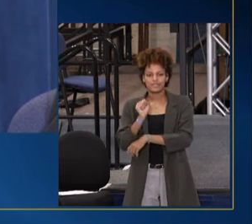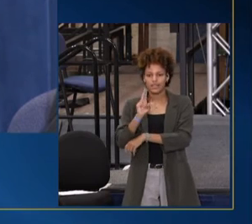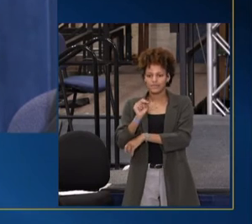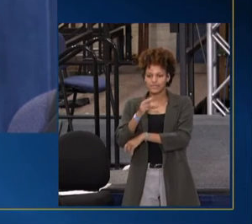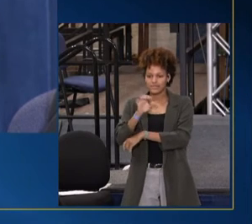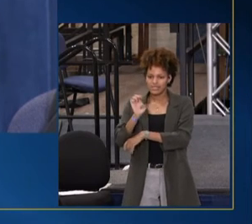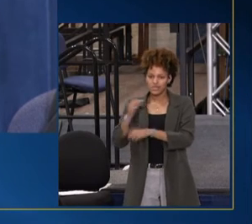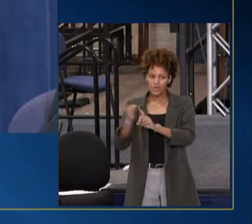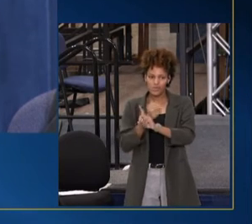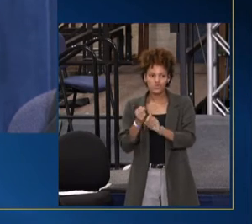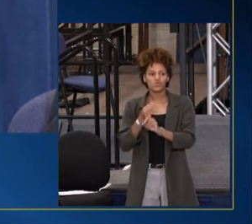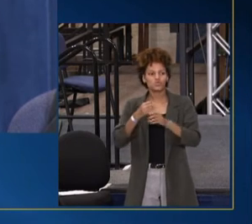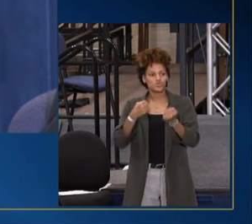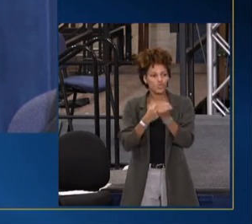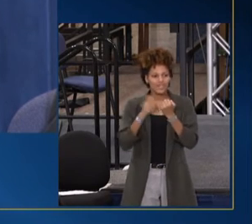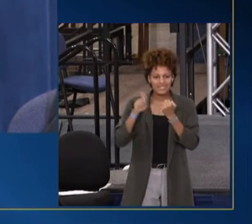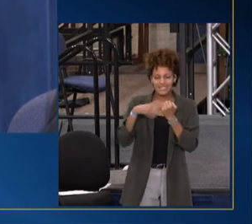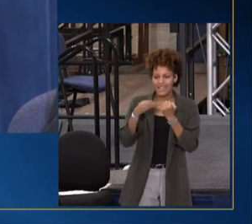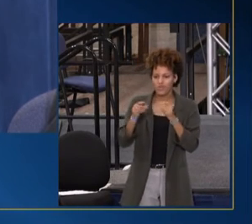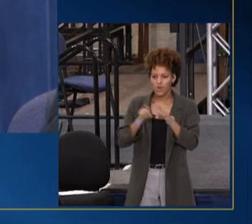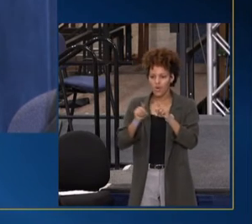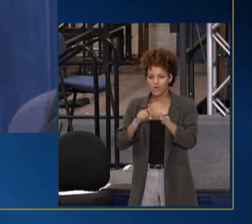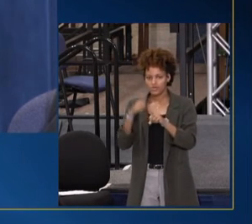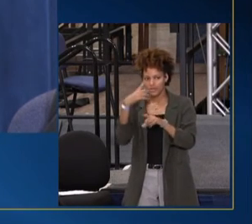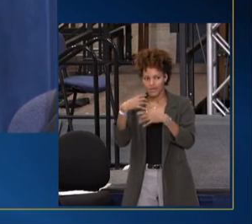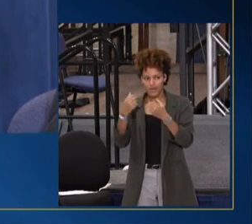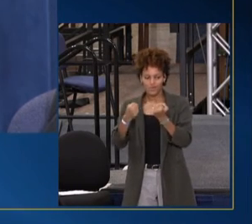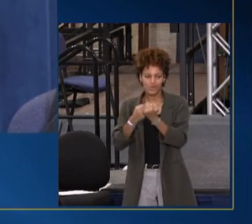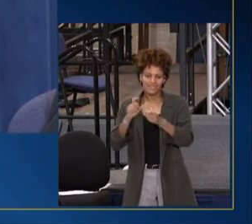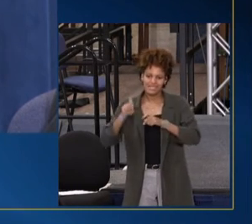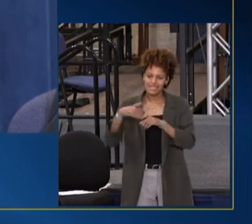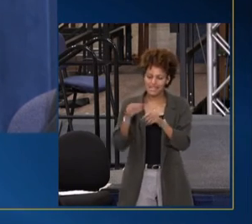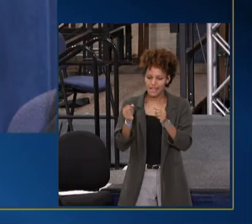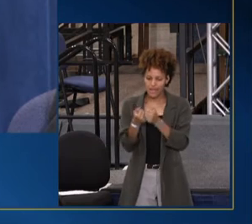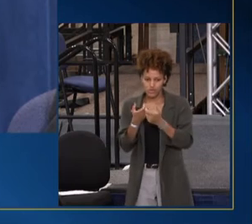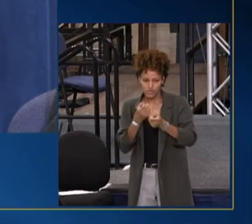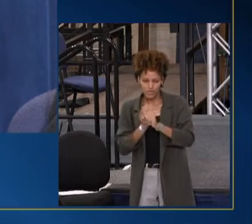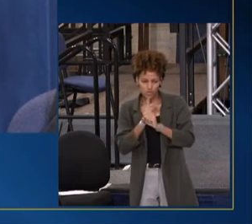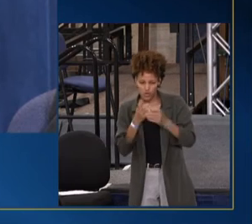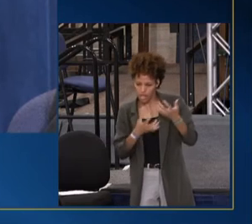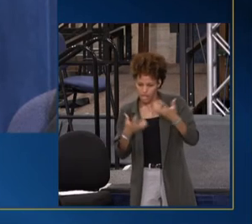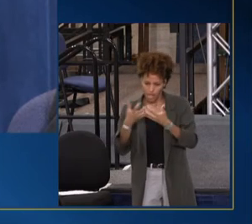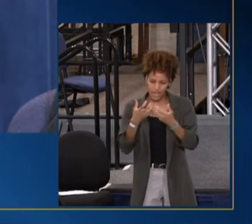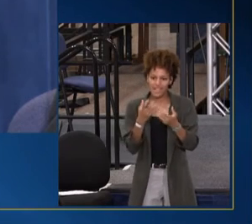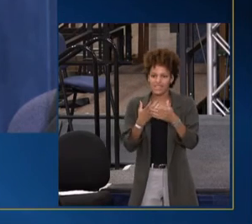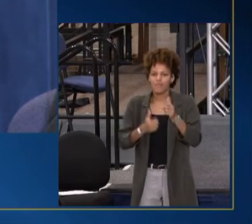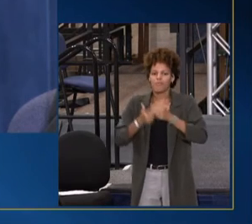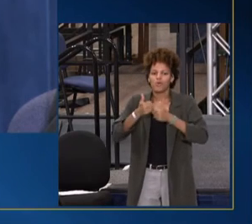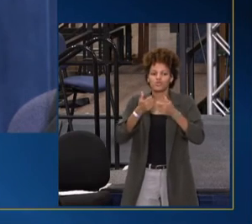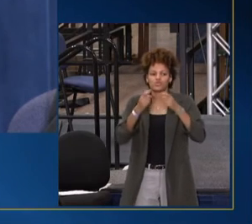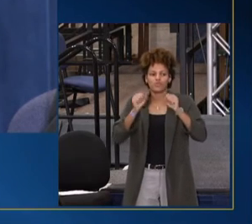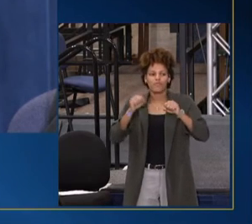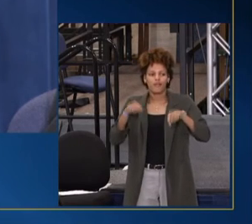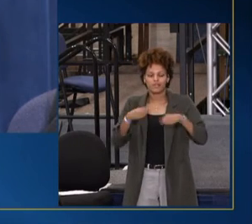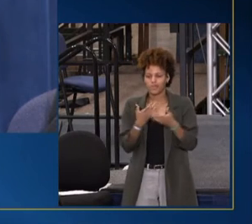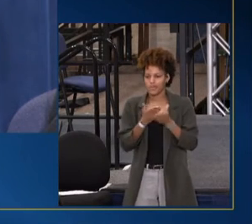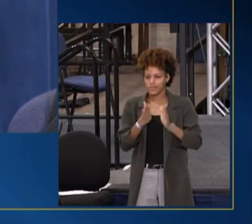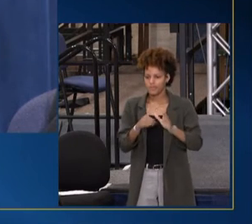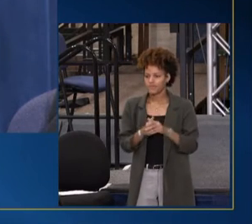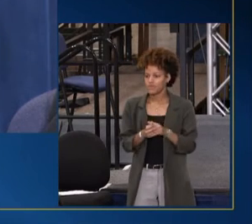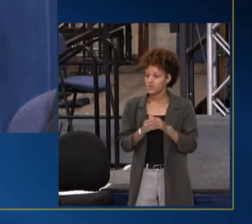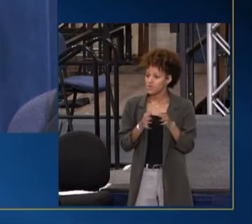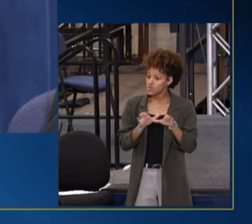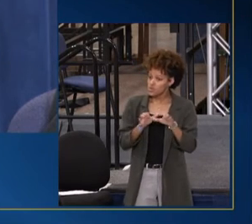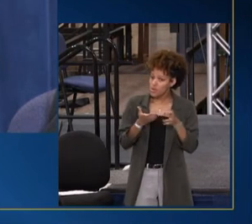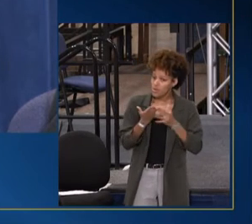mental health supports they need, and continue to build that wrap in the most comprehensive way possible. But we do that not only through